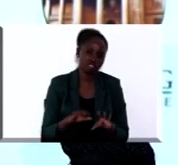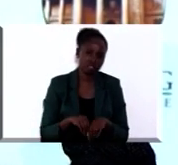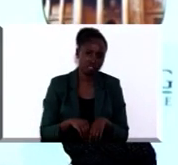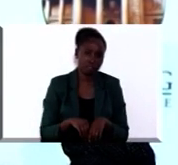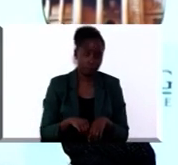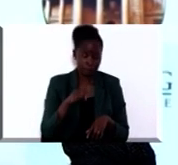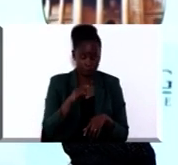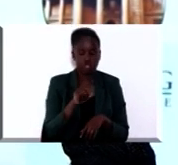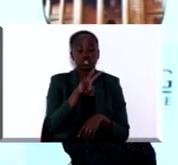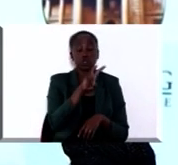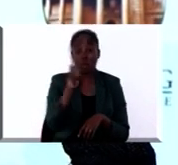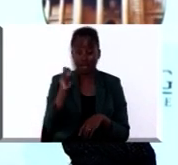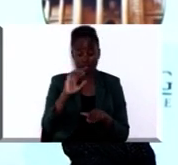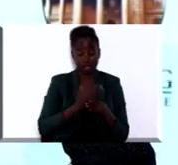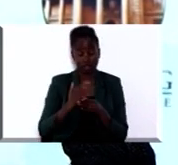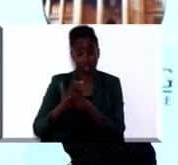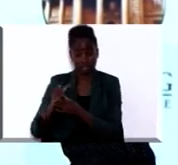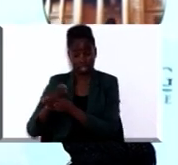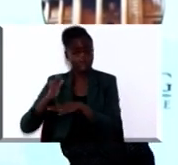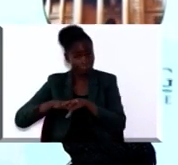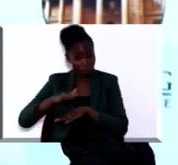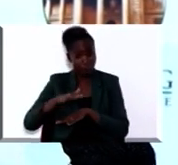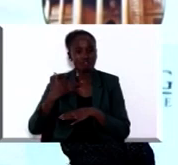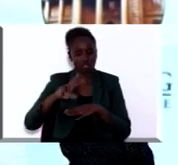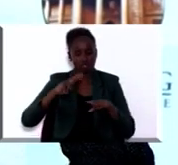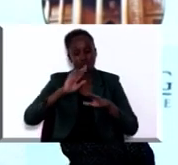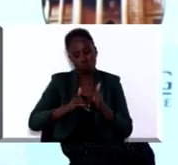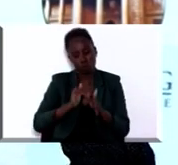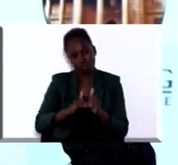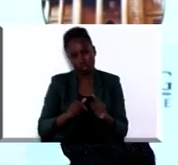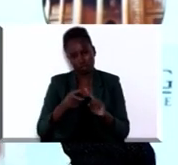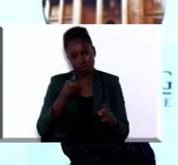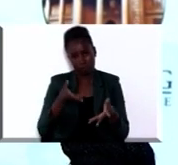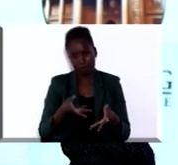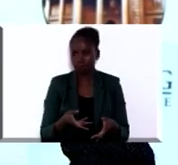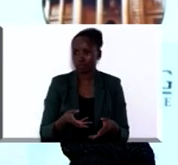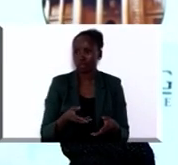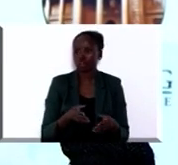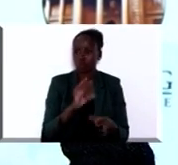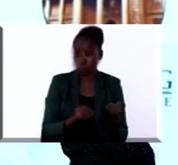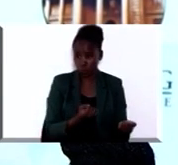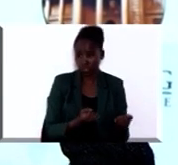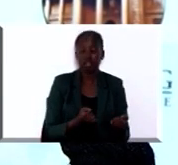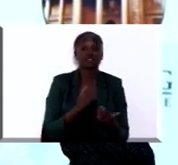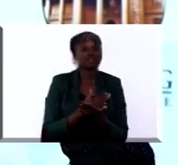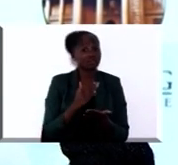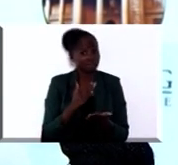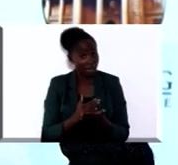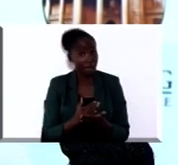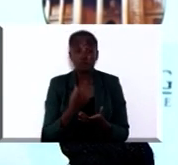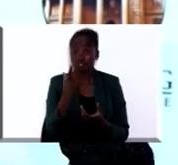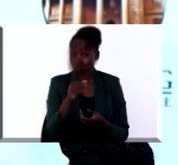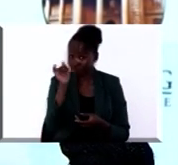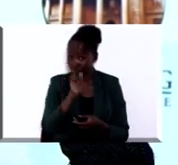than 200 cases are being processed by our court. So I want to say, those who masquerade as